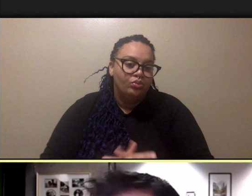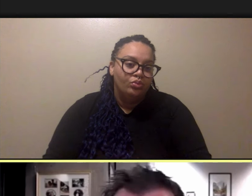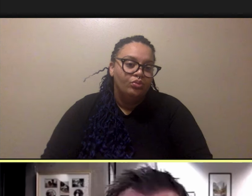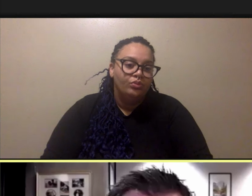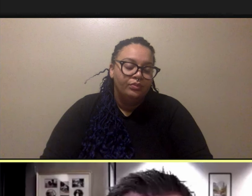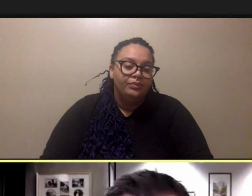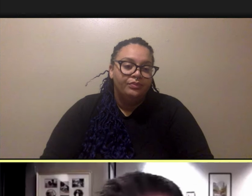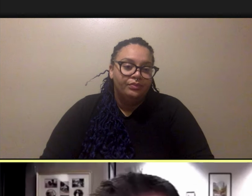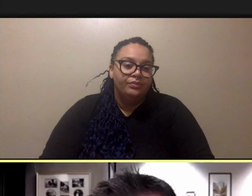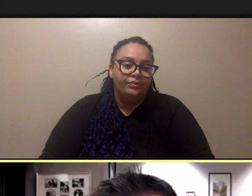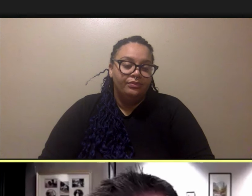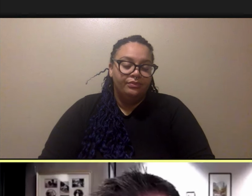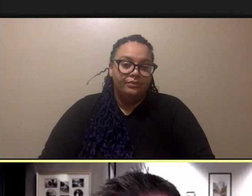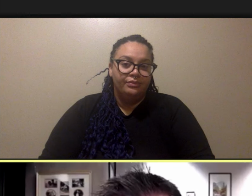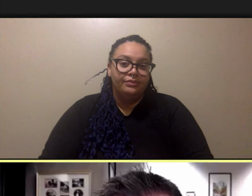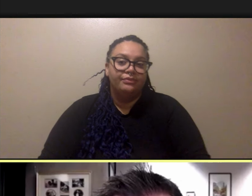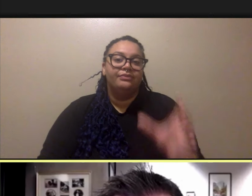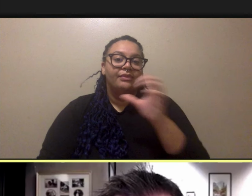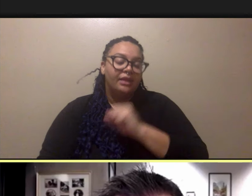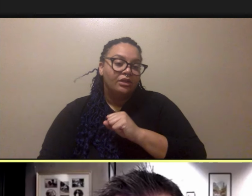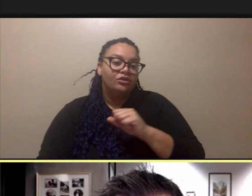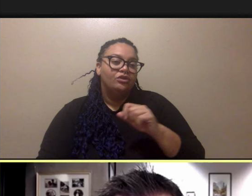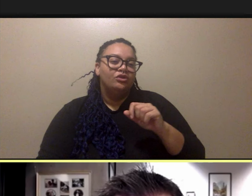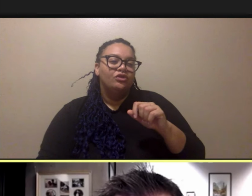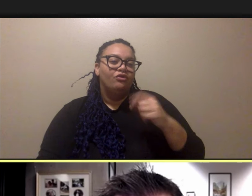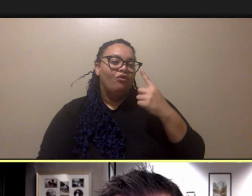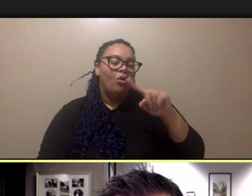against foreign people. So